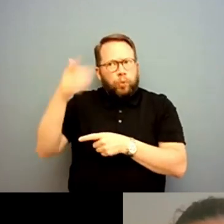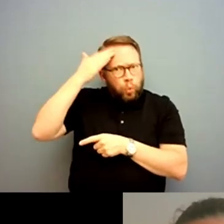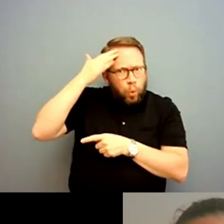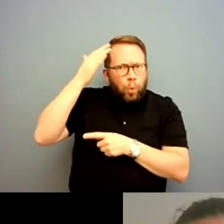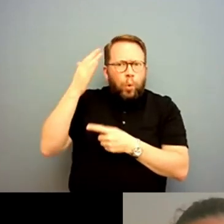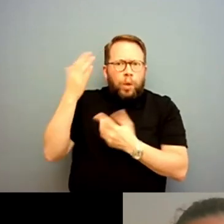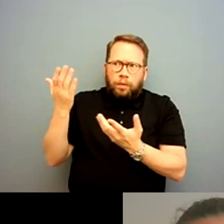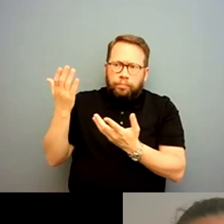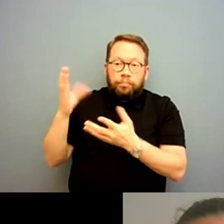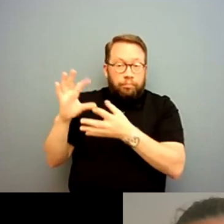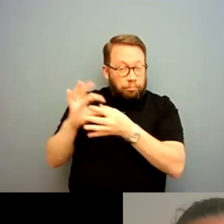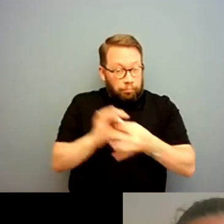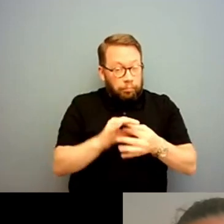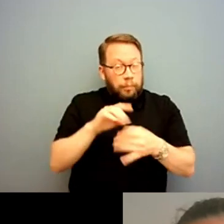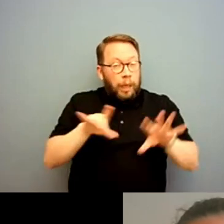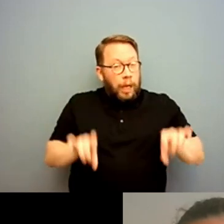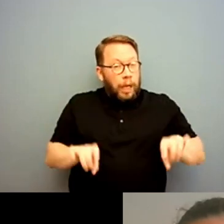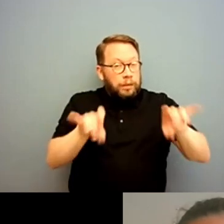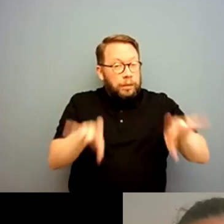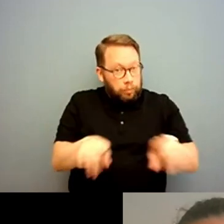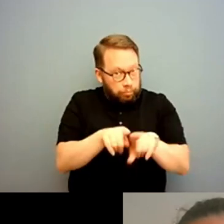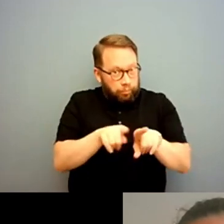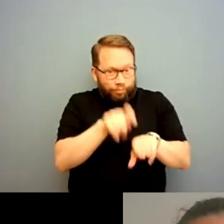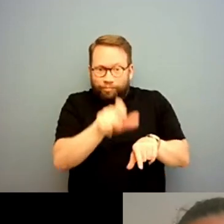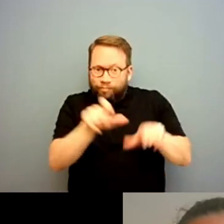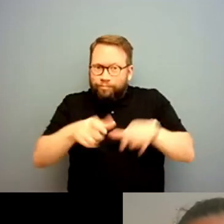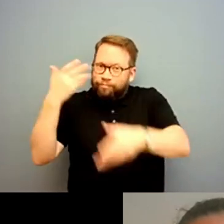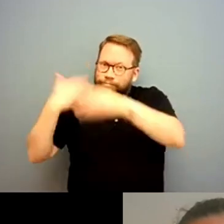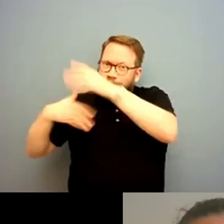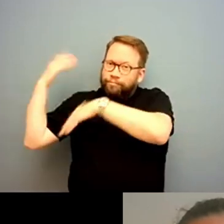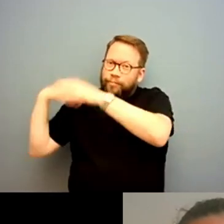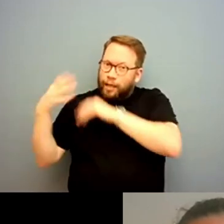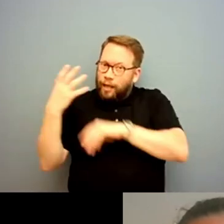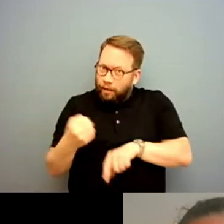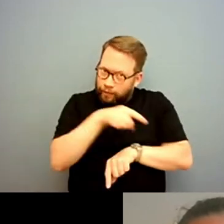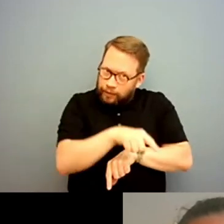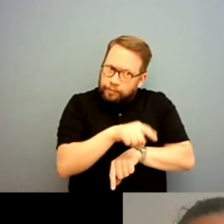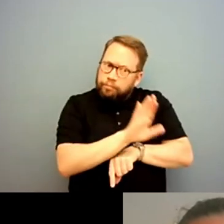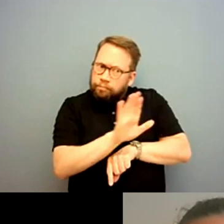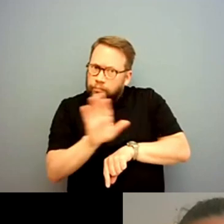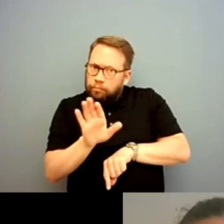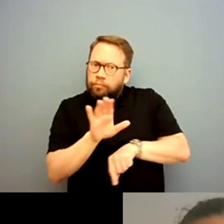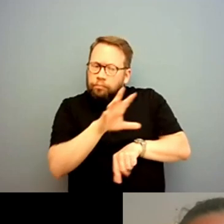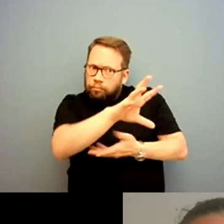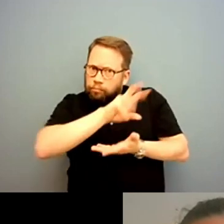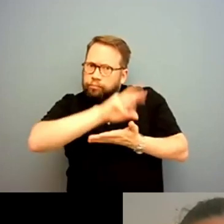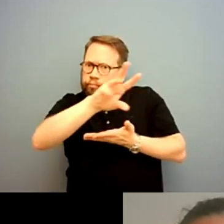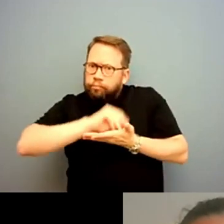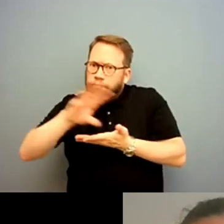quite a fascinating historical experience, and could put you in touch with some people